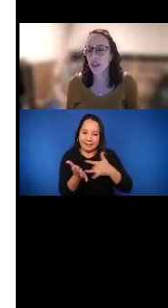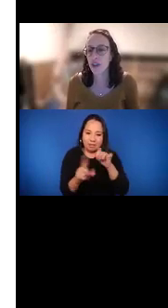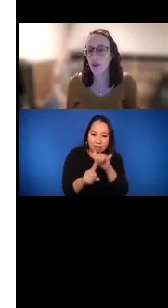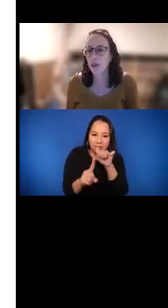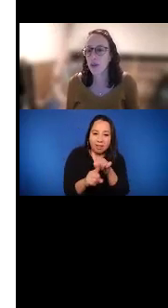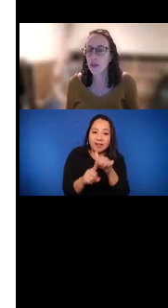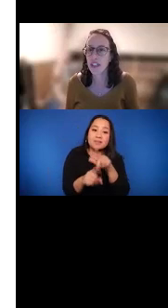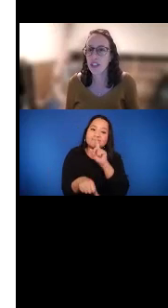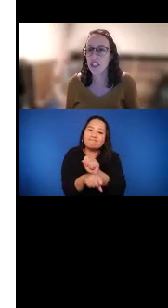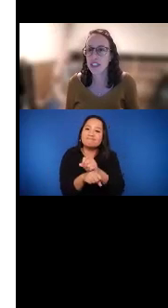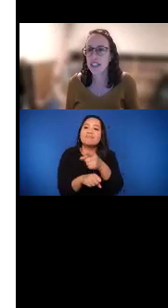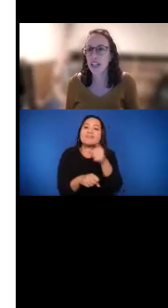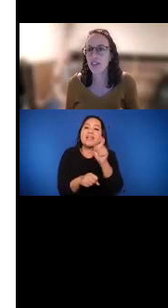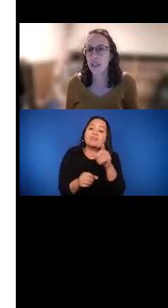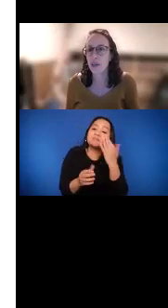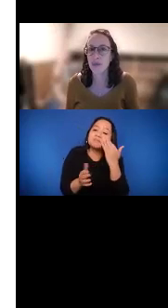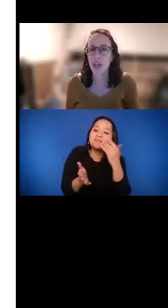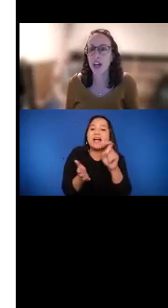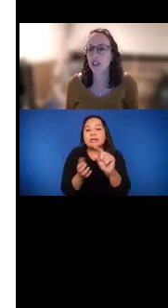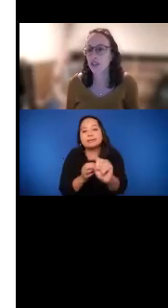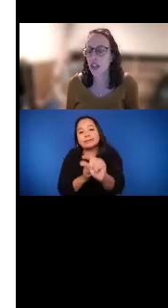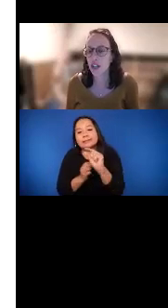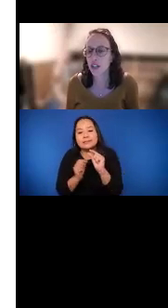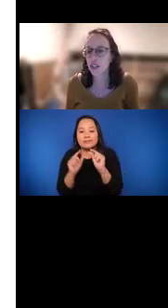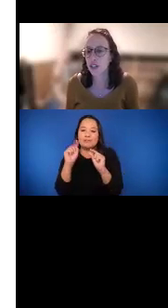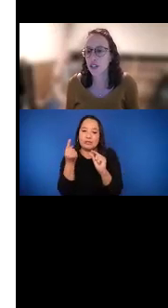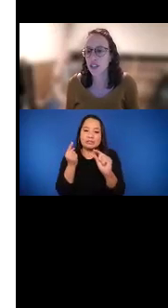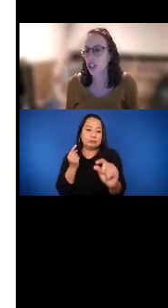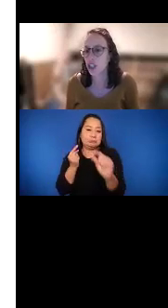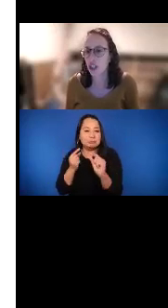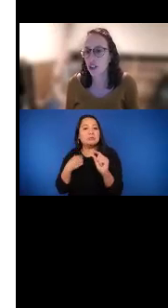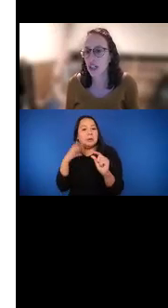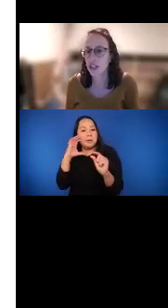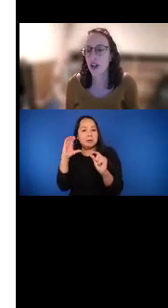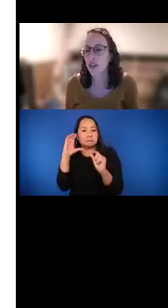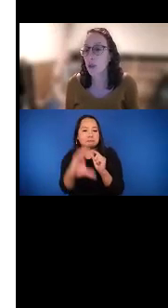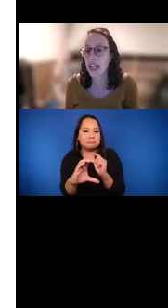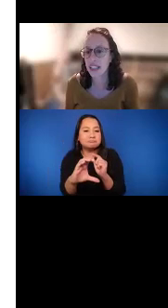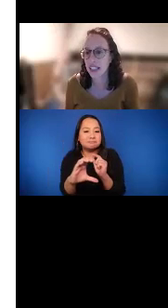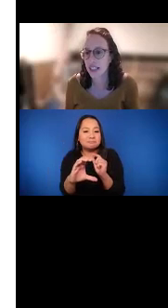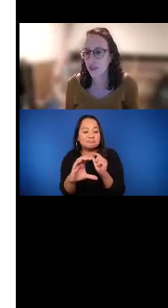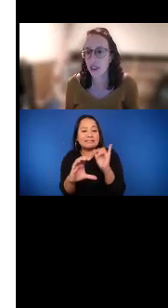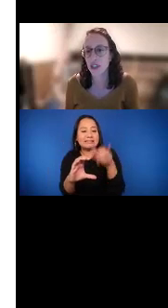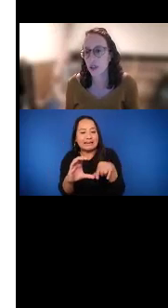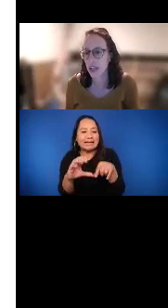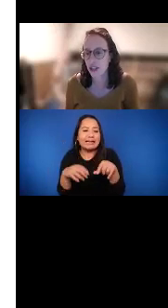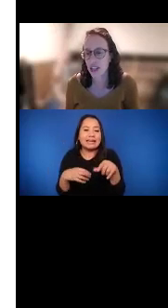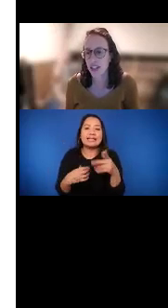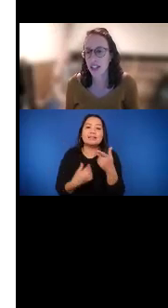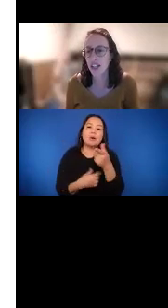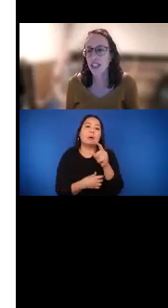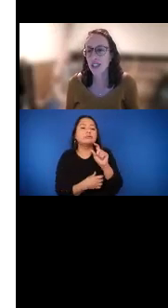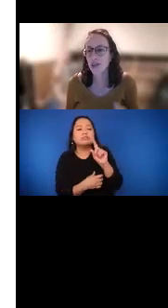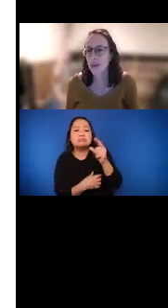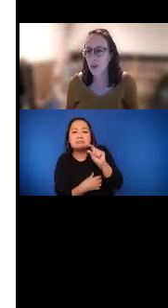or, just give them $100 to secure that you're on the wait list for the